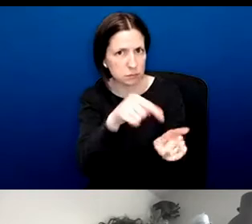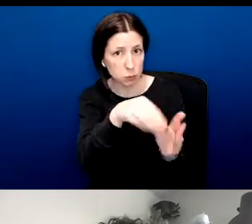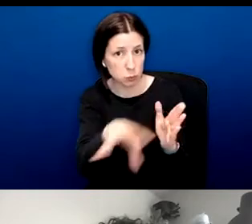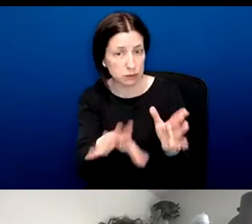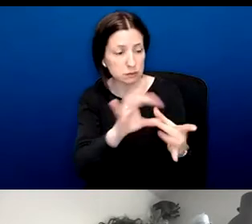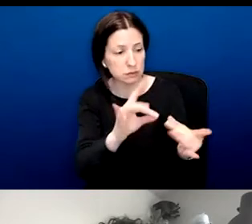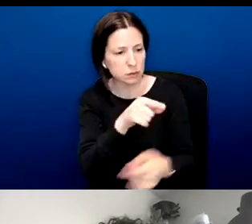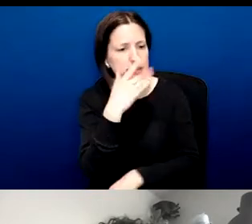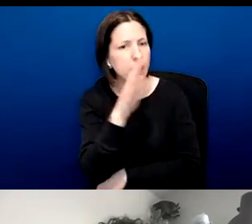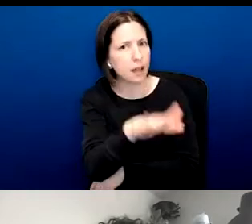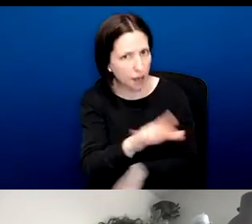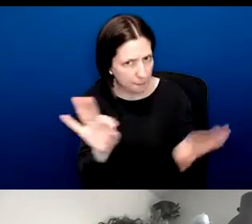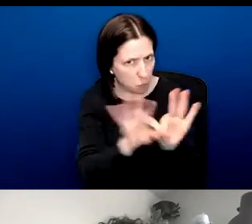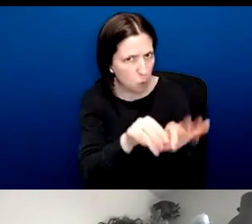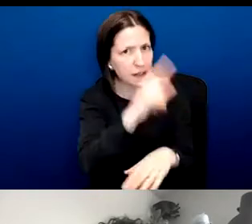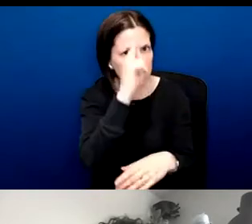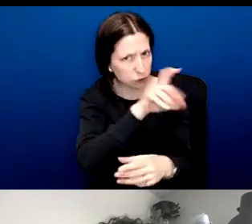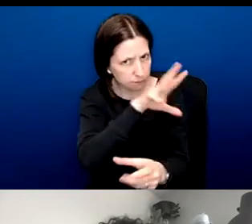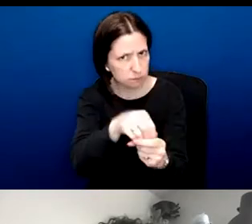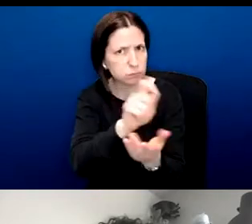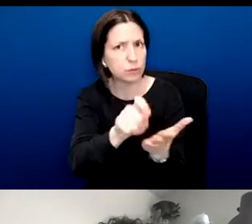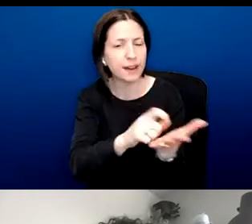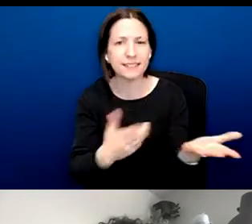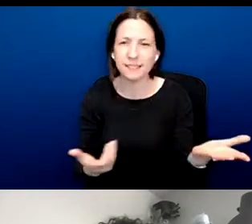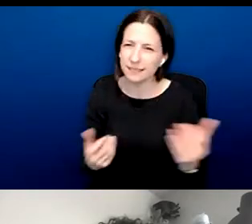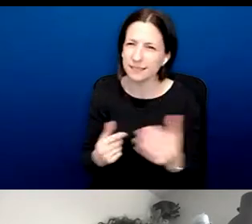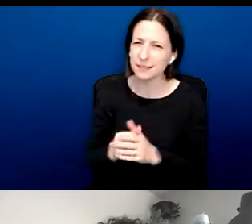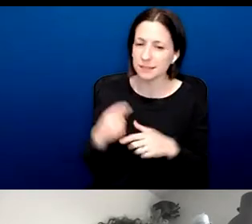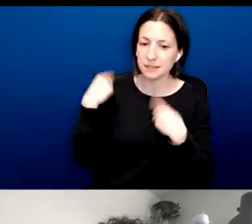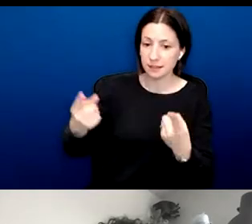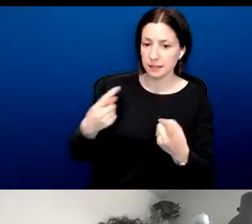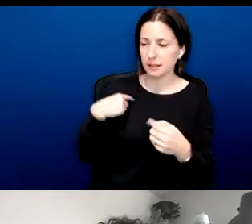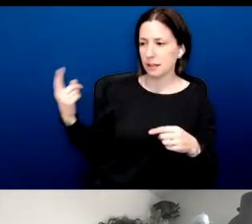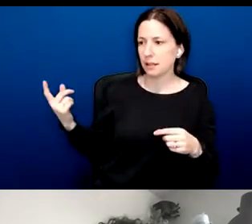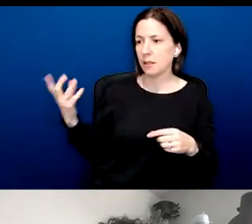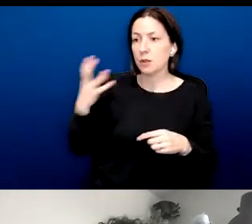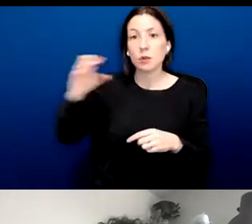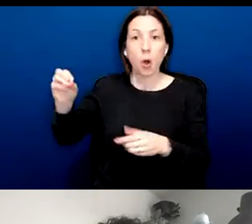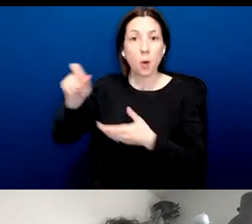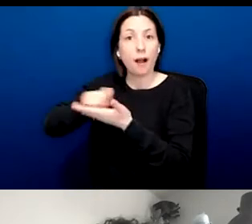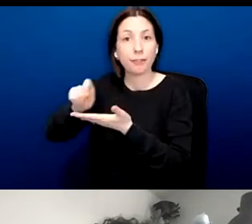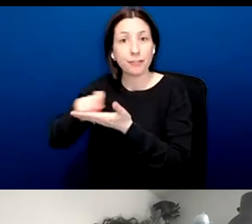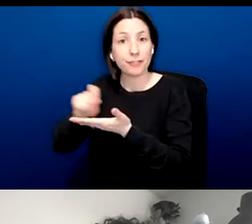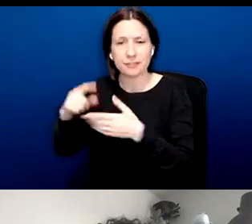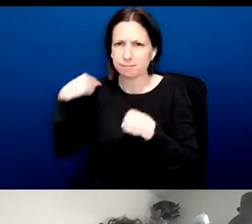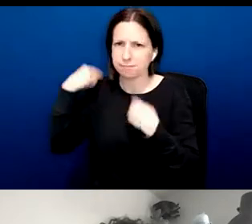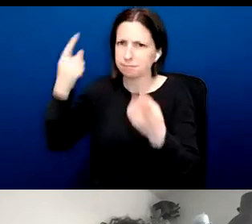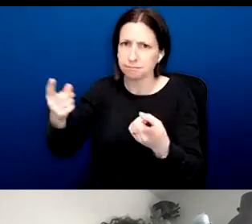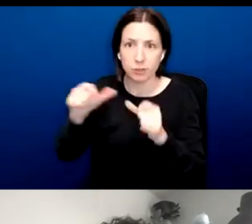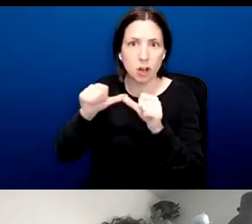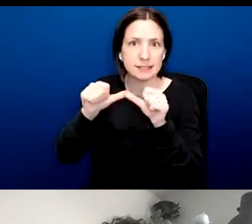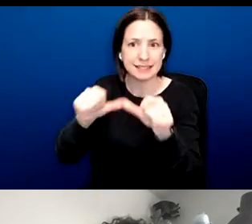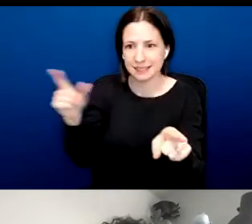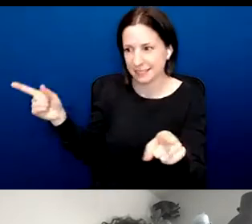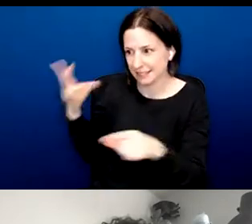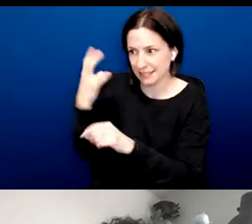I feel like our journey of co-authoring has been constant for the last 7 years, which again is not an experience